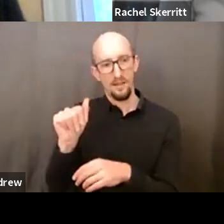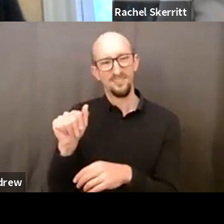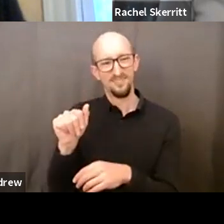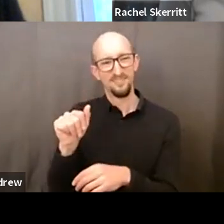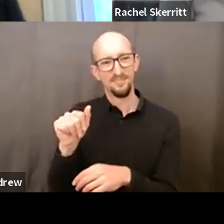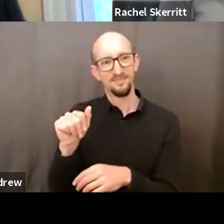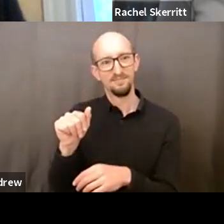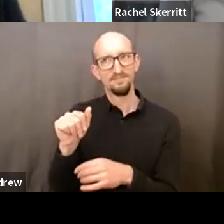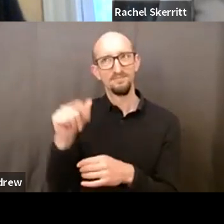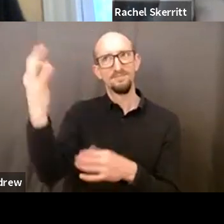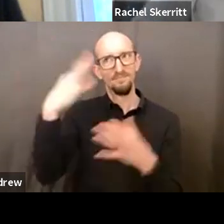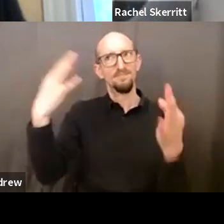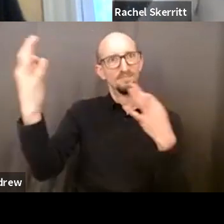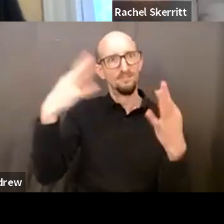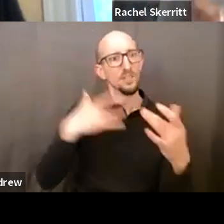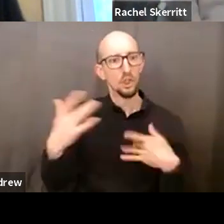So